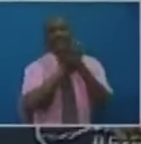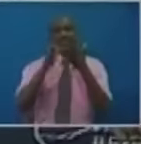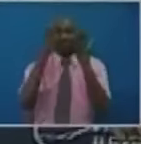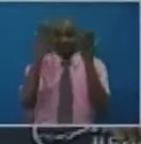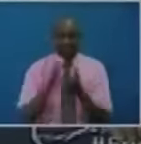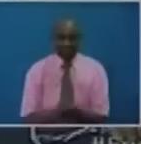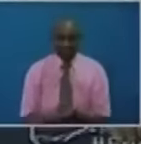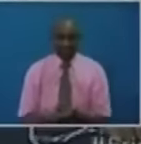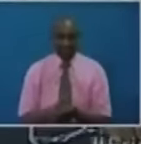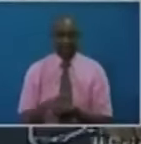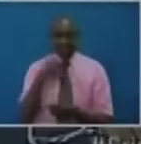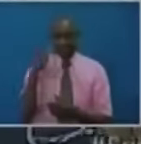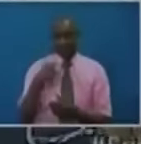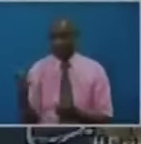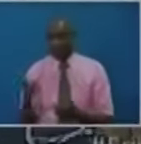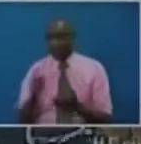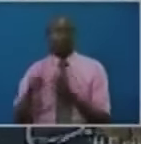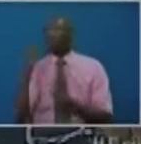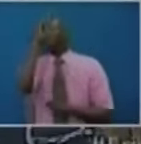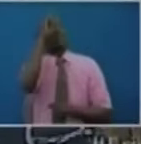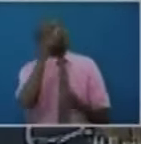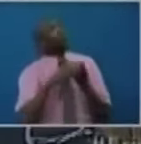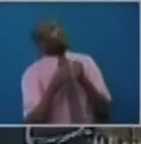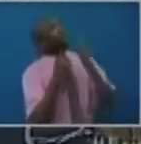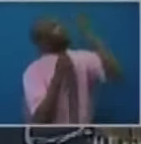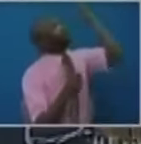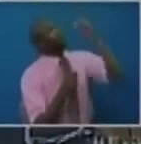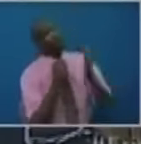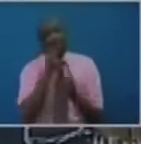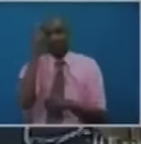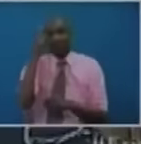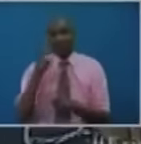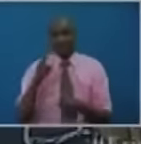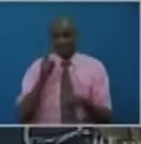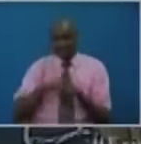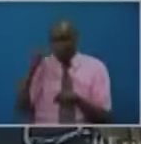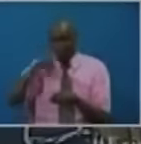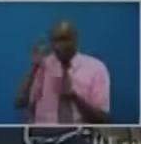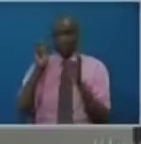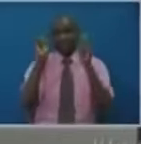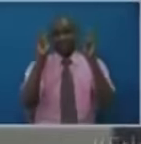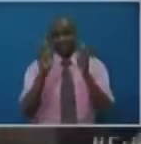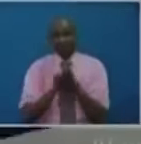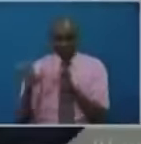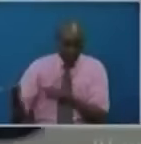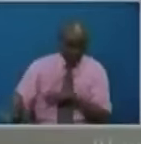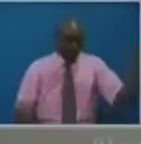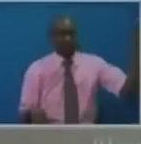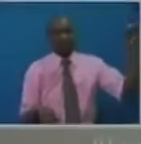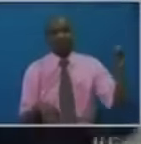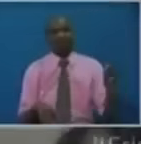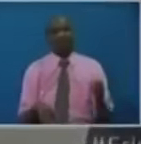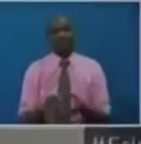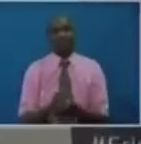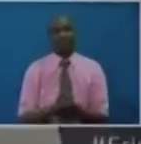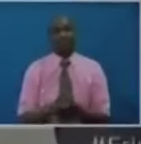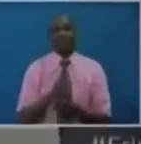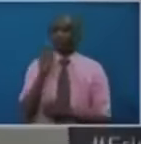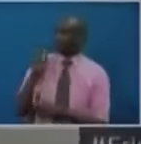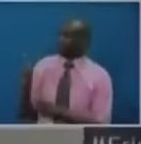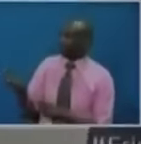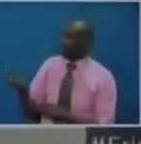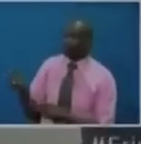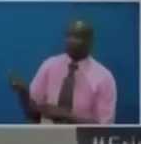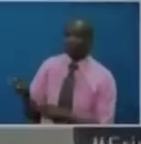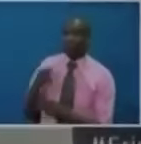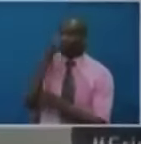And everybody is telling the other one what is happening. What is happening up there? And then when you see all of them have gathered, sneak, stay far, look at them. They'll stay